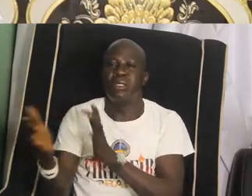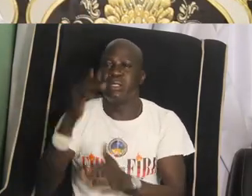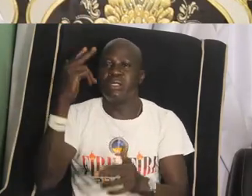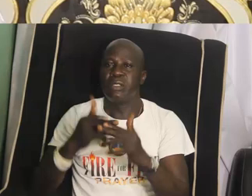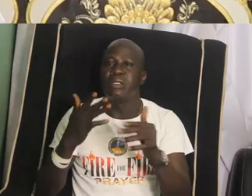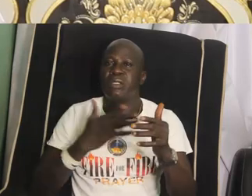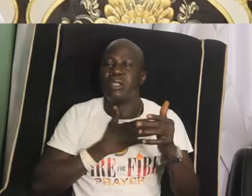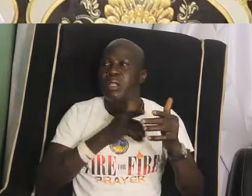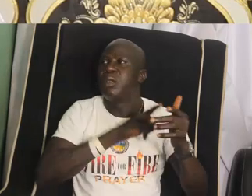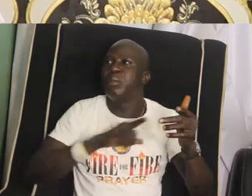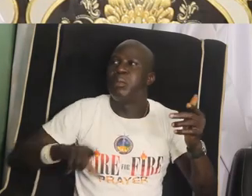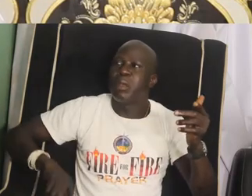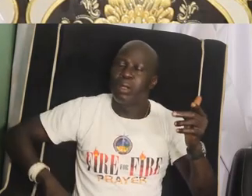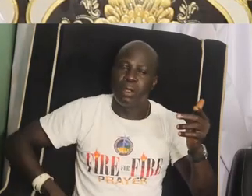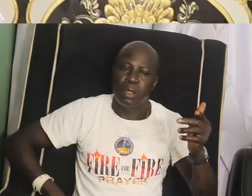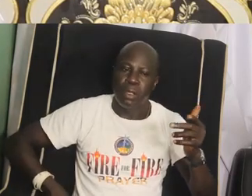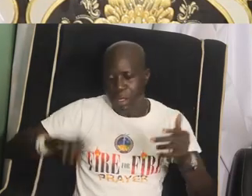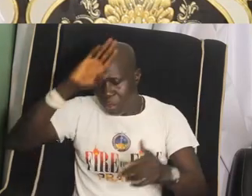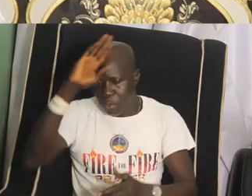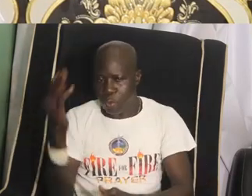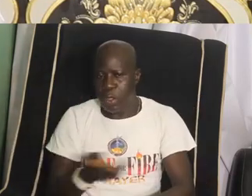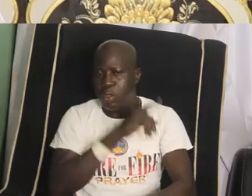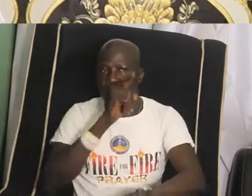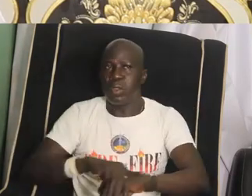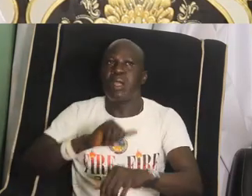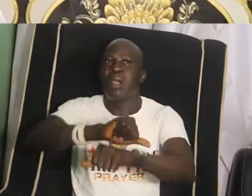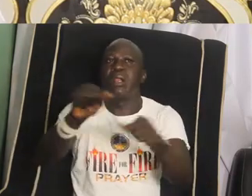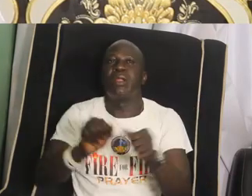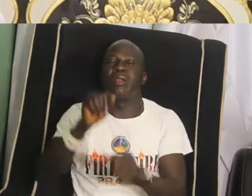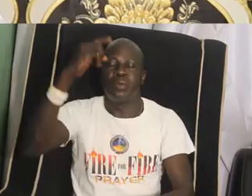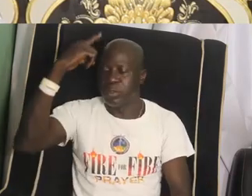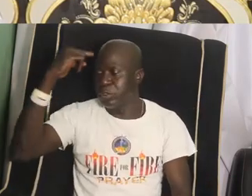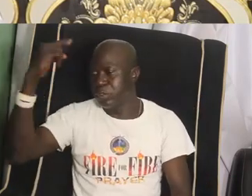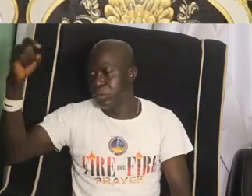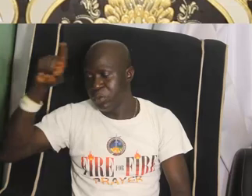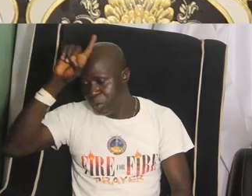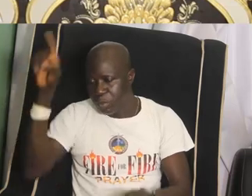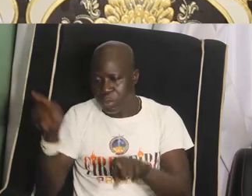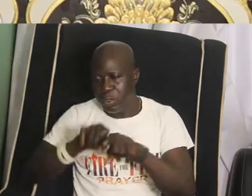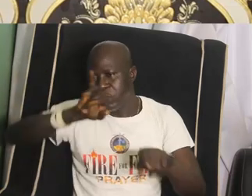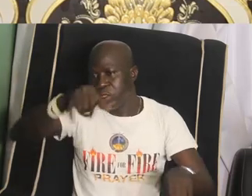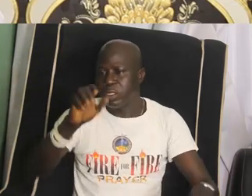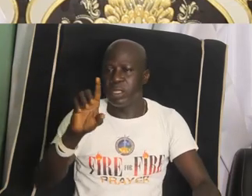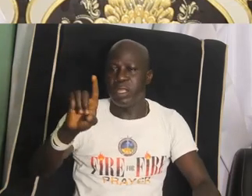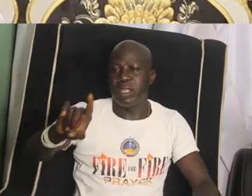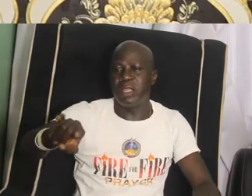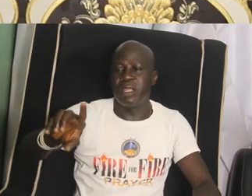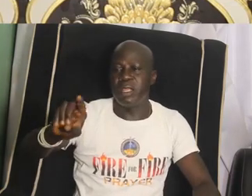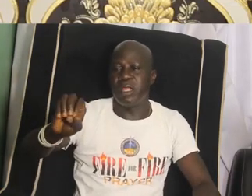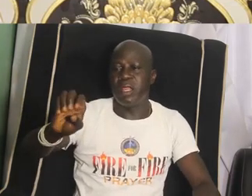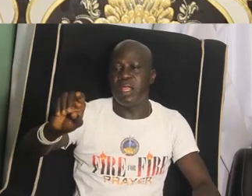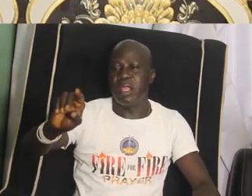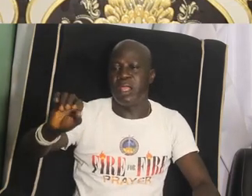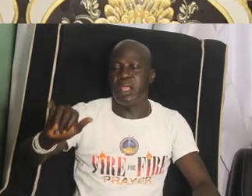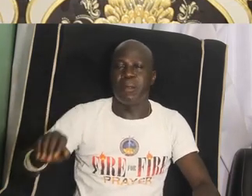wa. Amen. Cabo, Siabala, Apostle, Bancala, to a man. I don't know